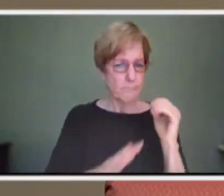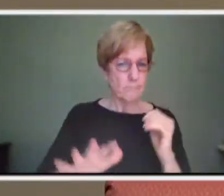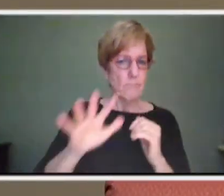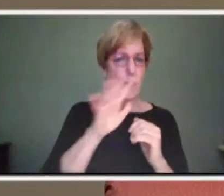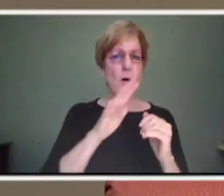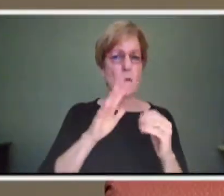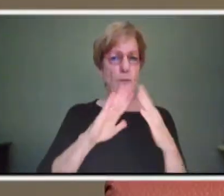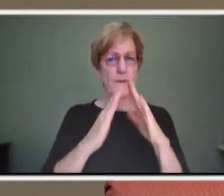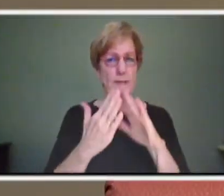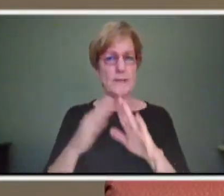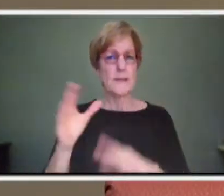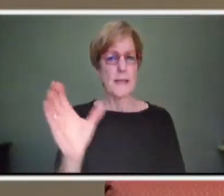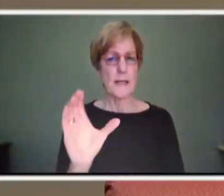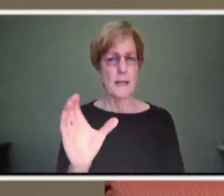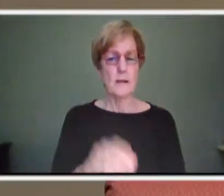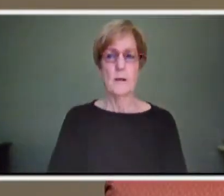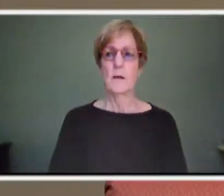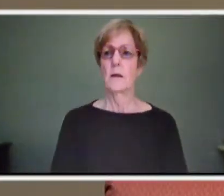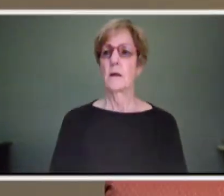that we treat